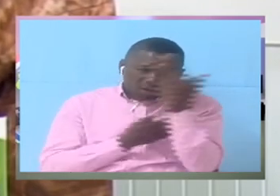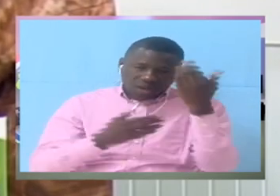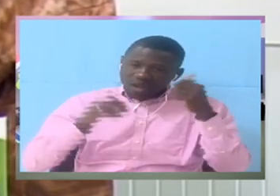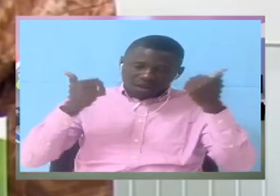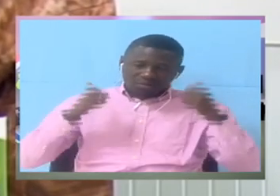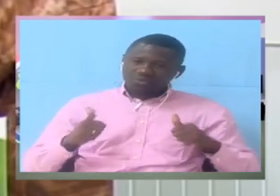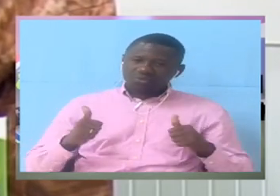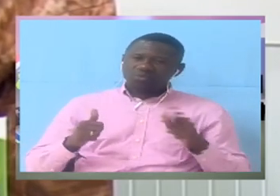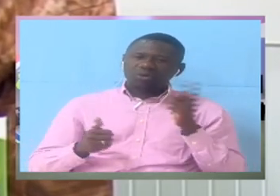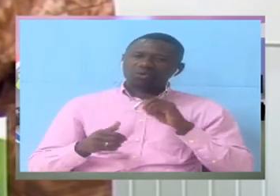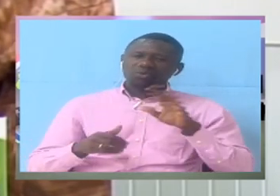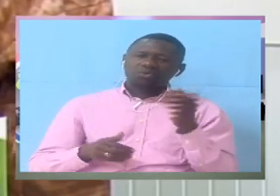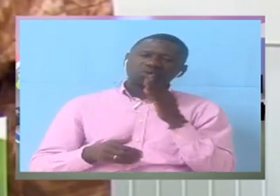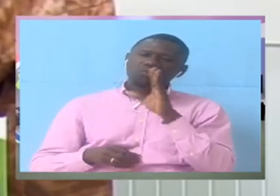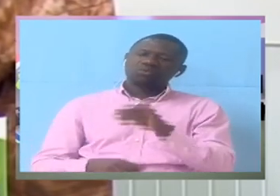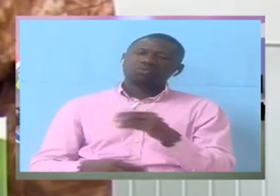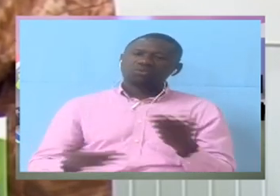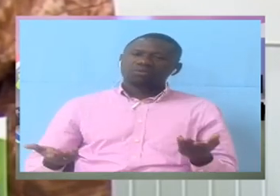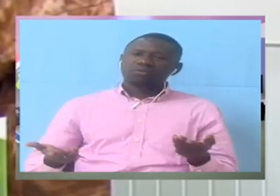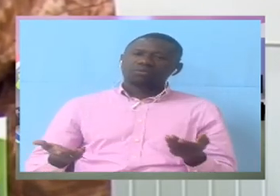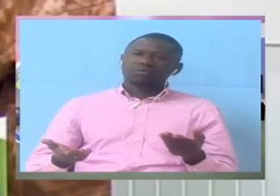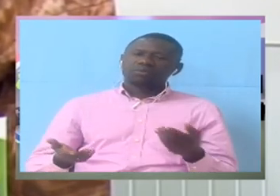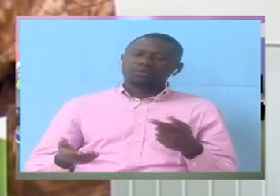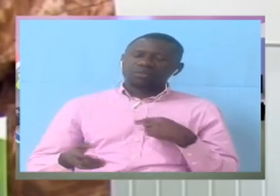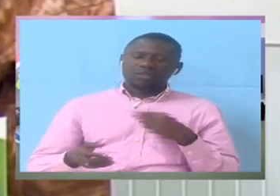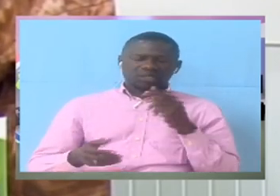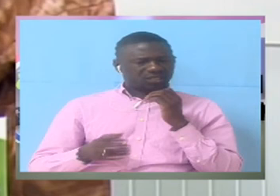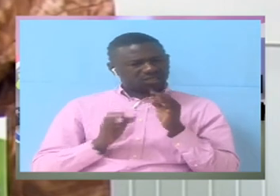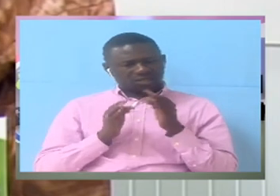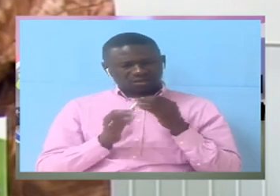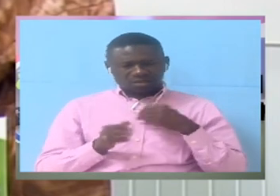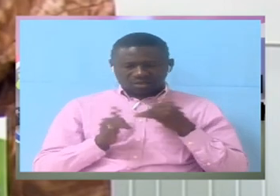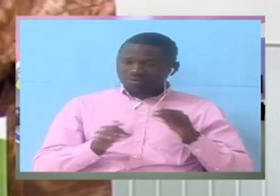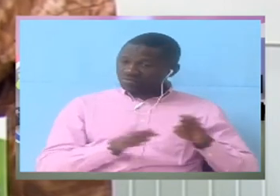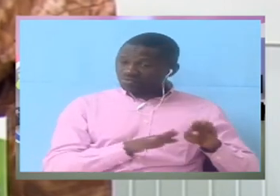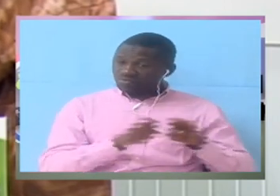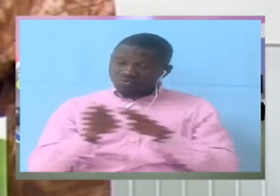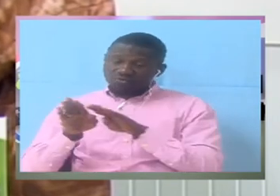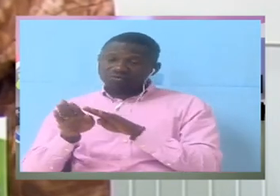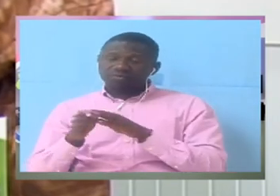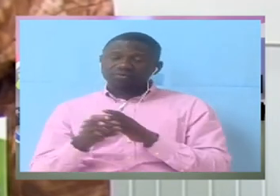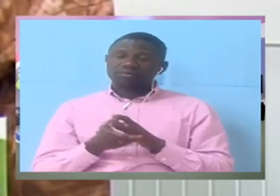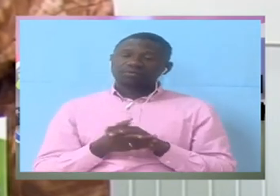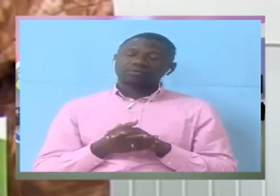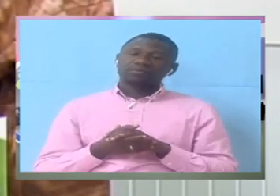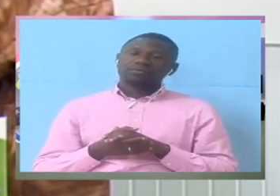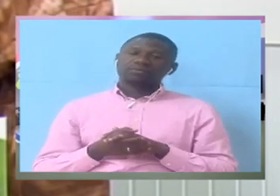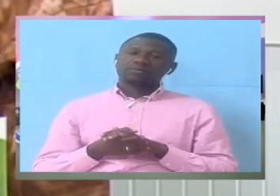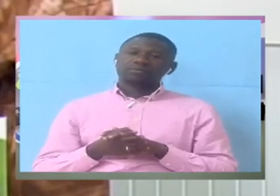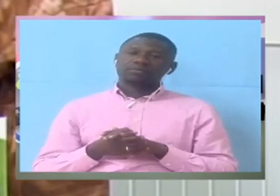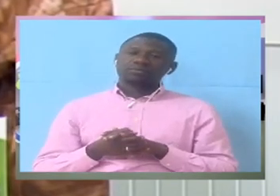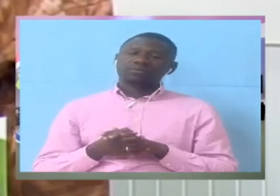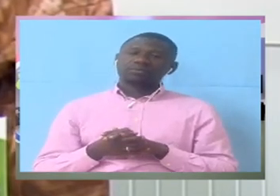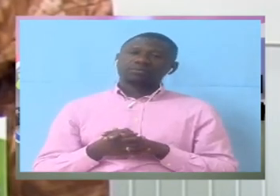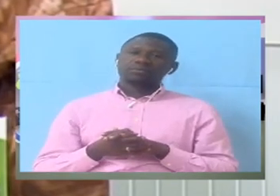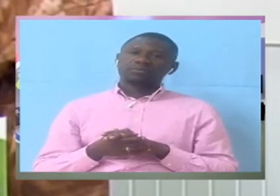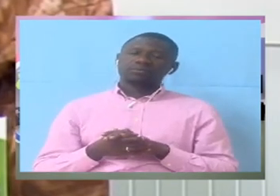it's daybreak. What are we going to do? And I said, now let's advance